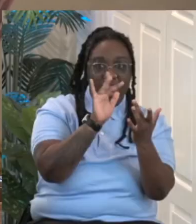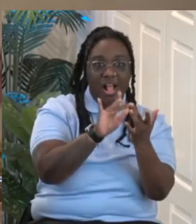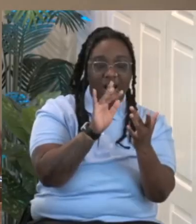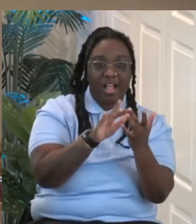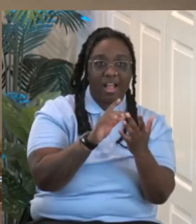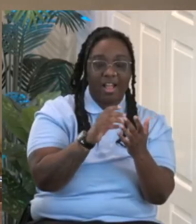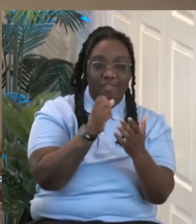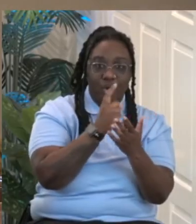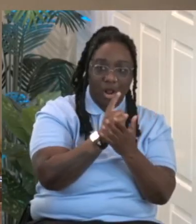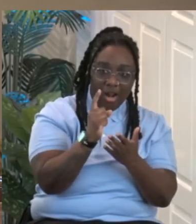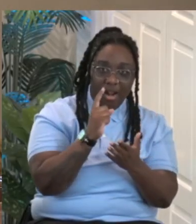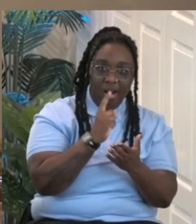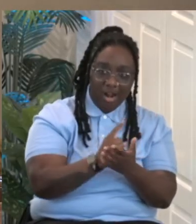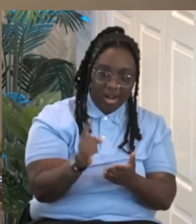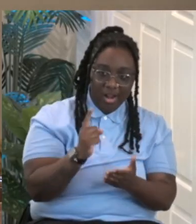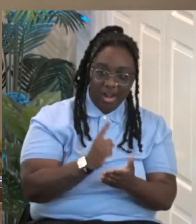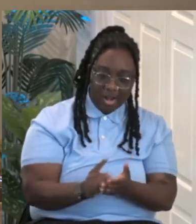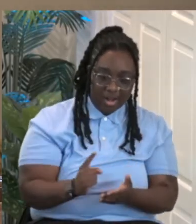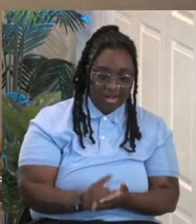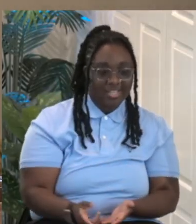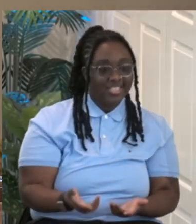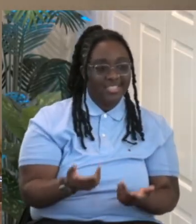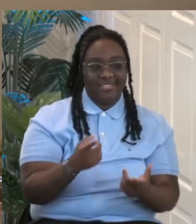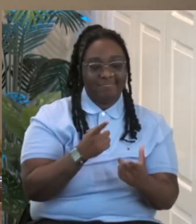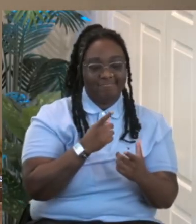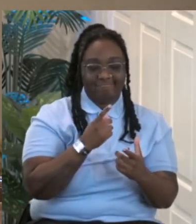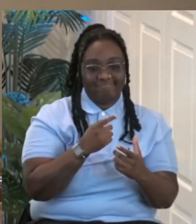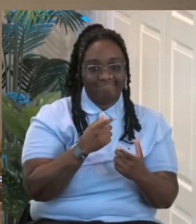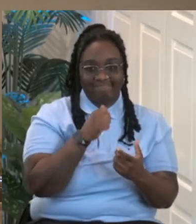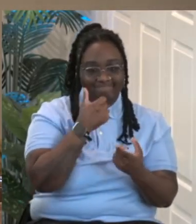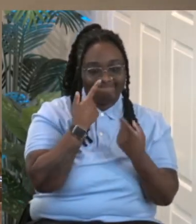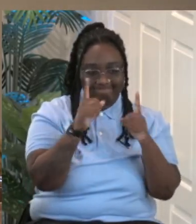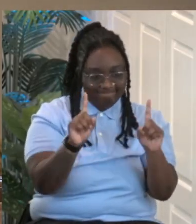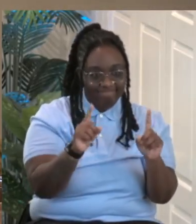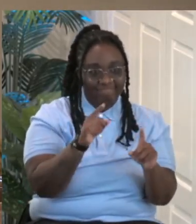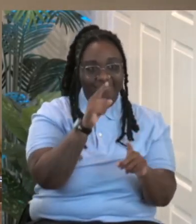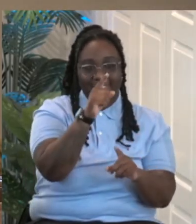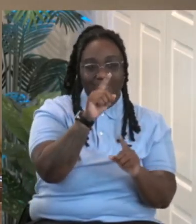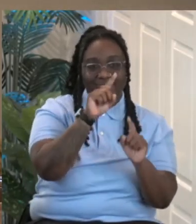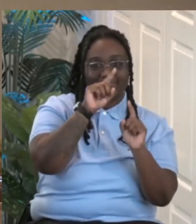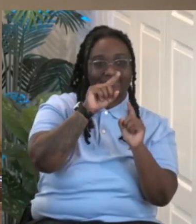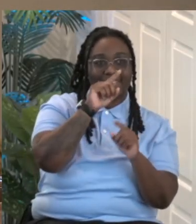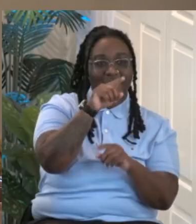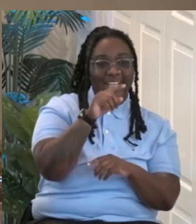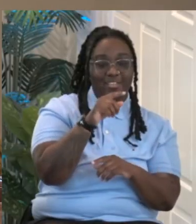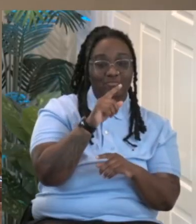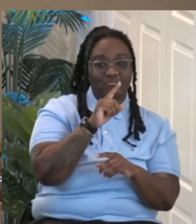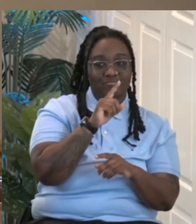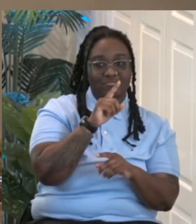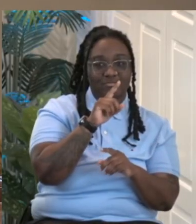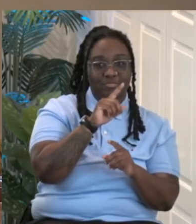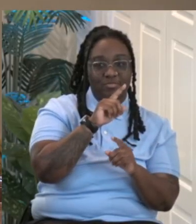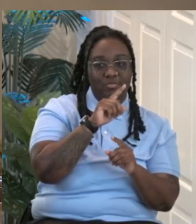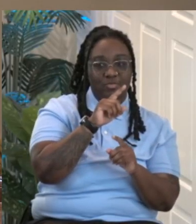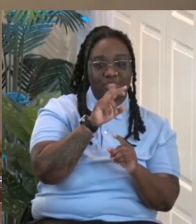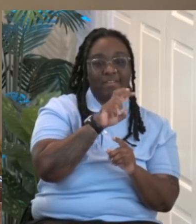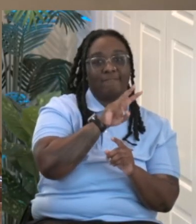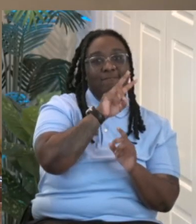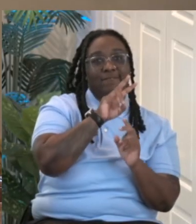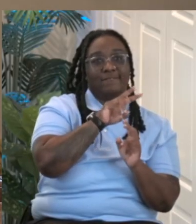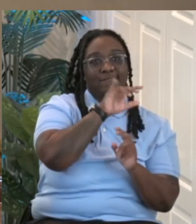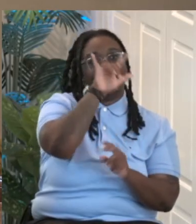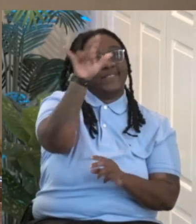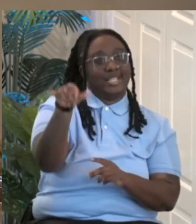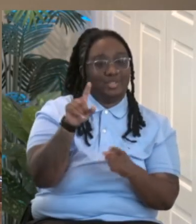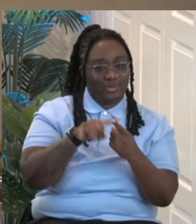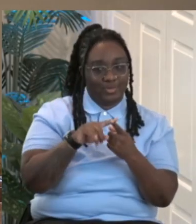said, okay, that's that for that. Then another student, a staff member, came to me and said, there's a guy who wants you